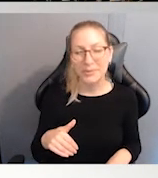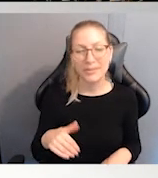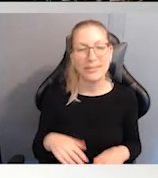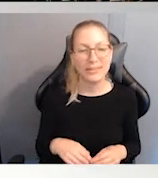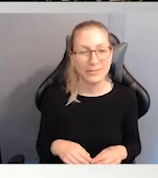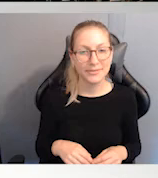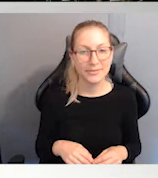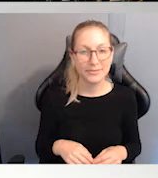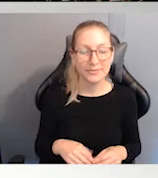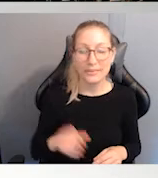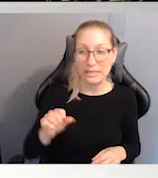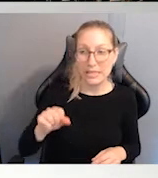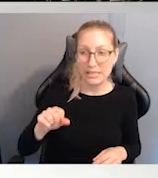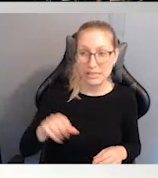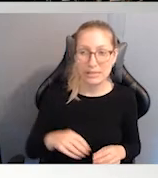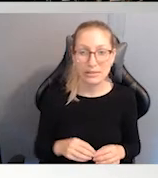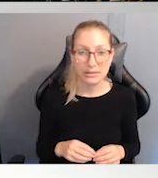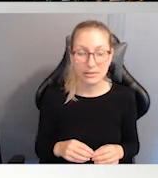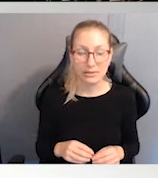Yes.